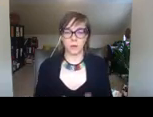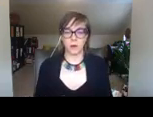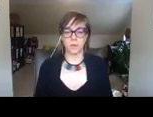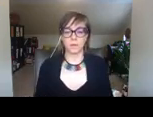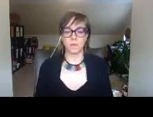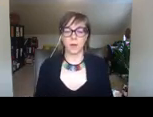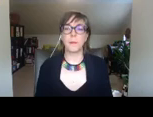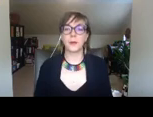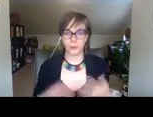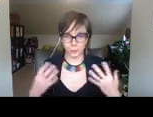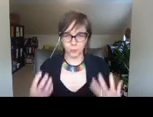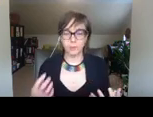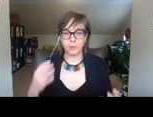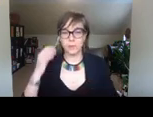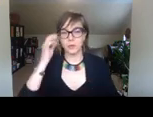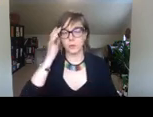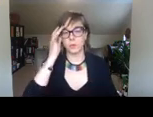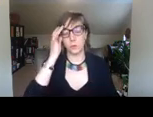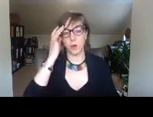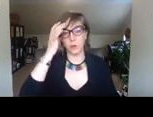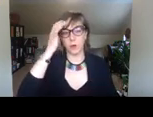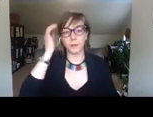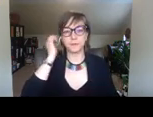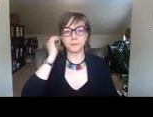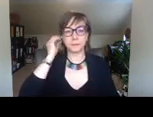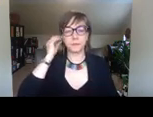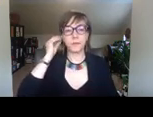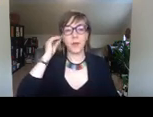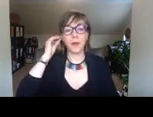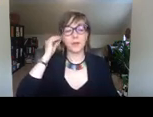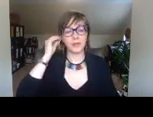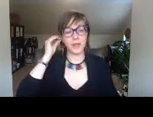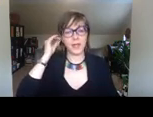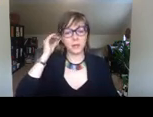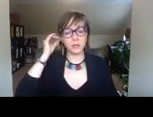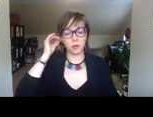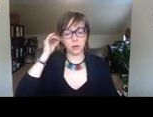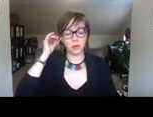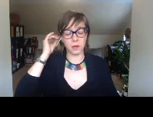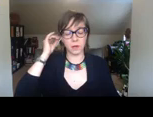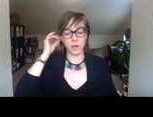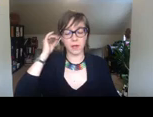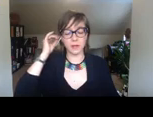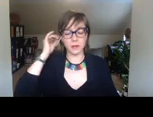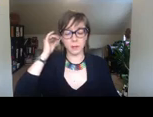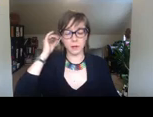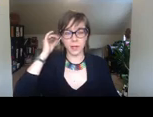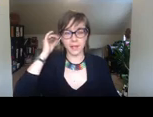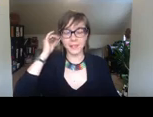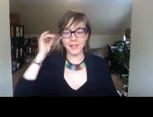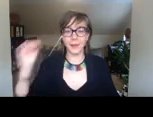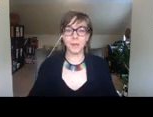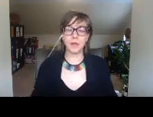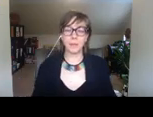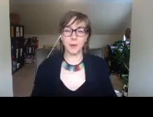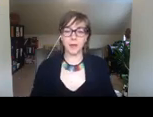felt compelled to write a book about this. And he was on an excellent